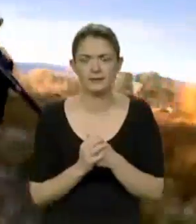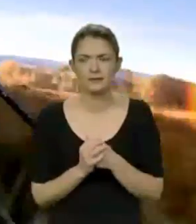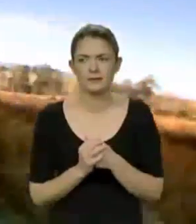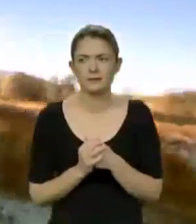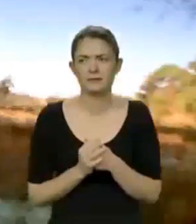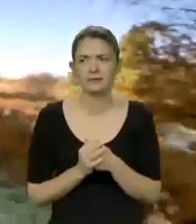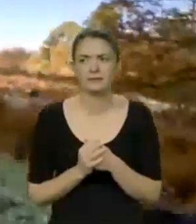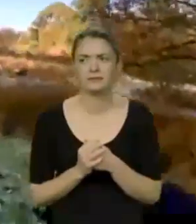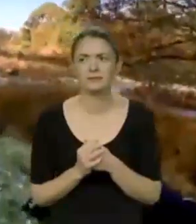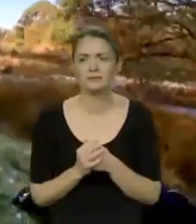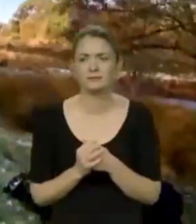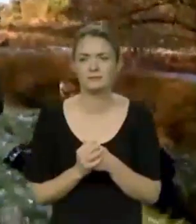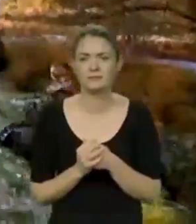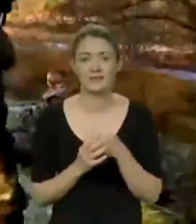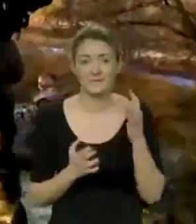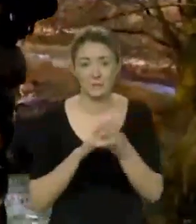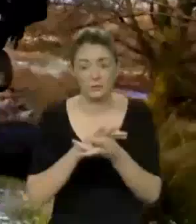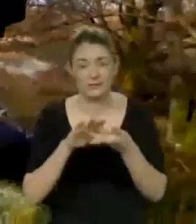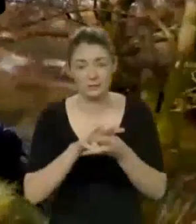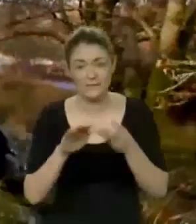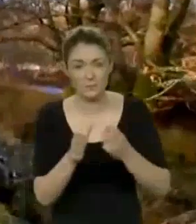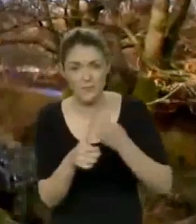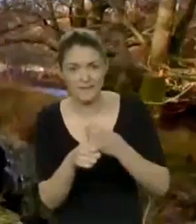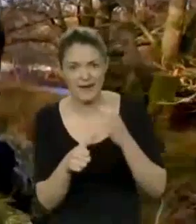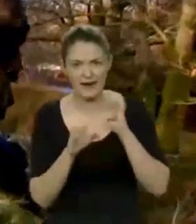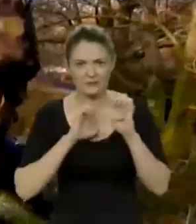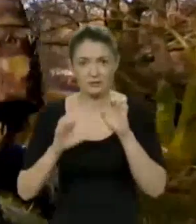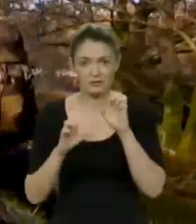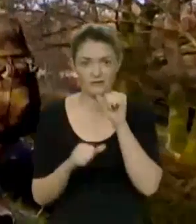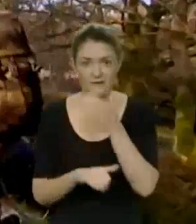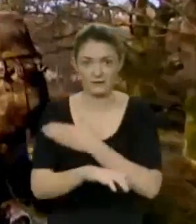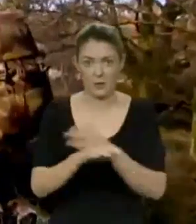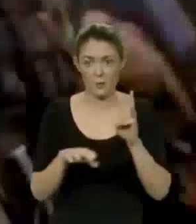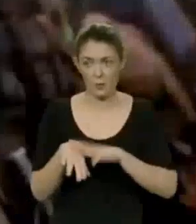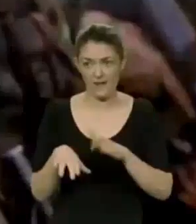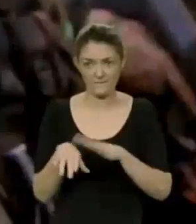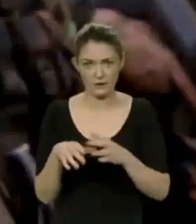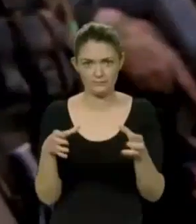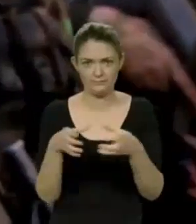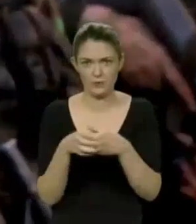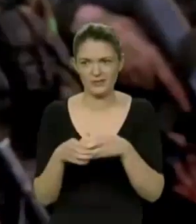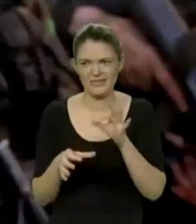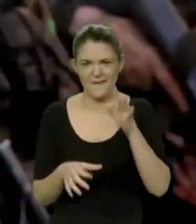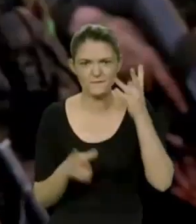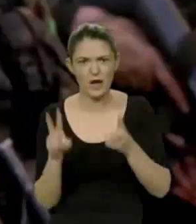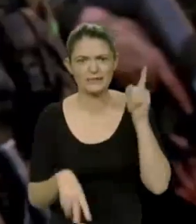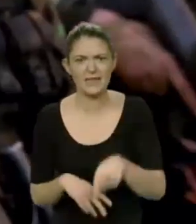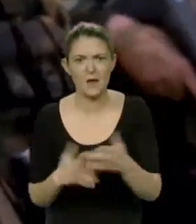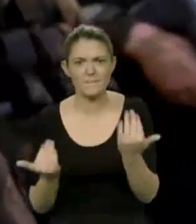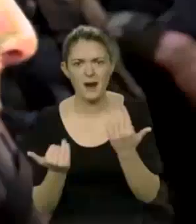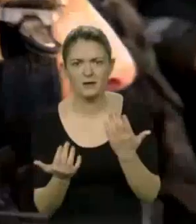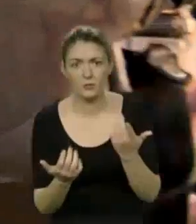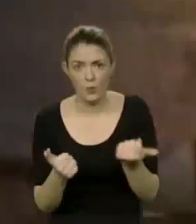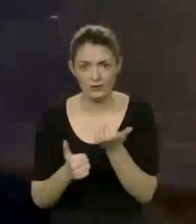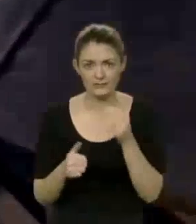Despite weeks of preparation, the exercise hasn't started well for the troop. Get fucking down! Come on! Your Magman was in a fucking world of heat because he didn't